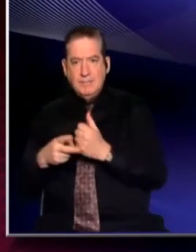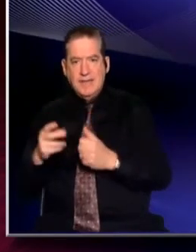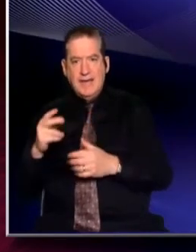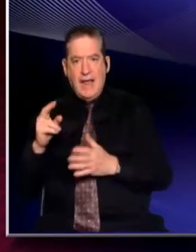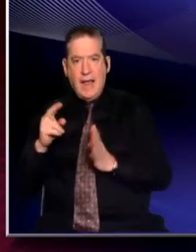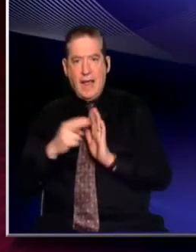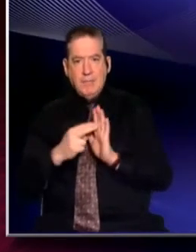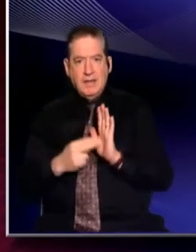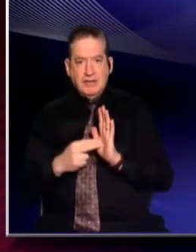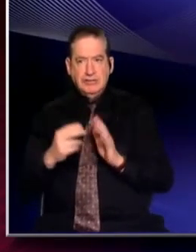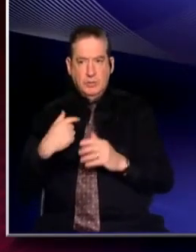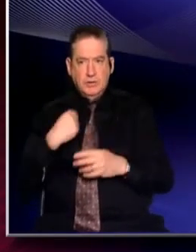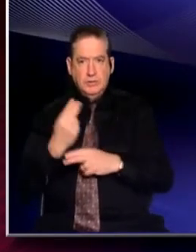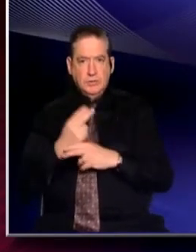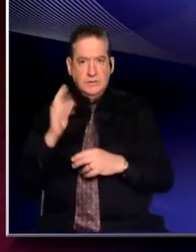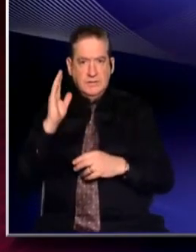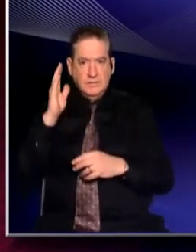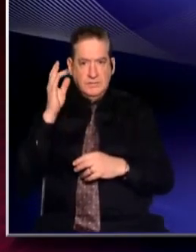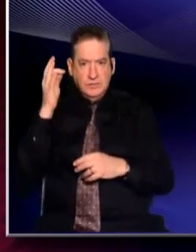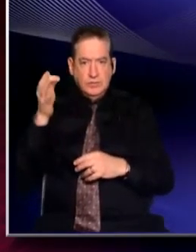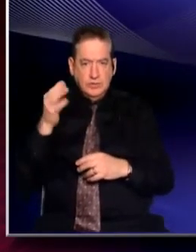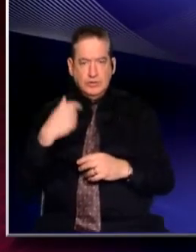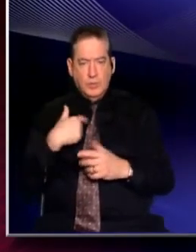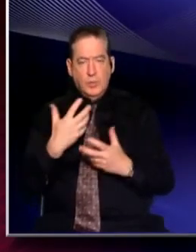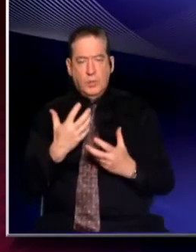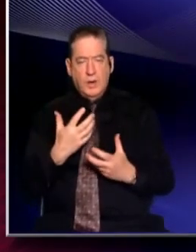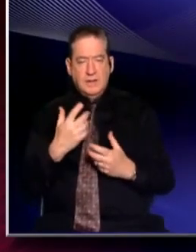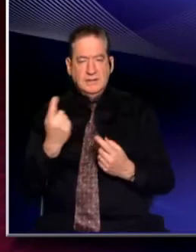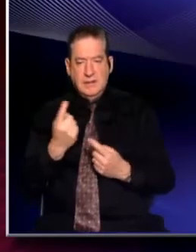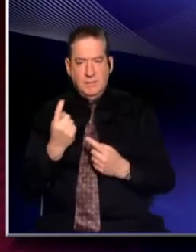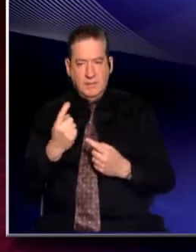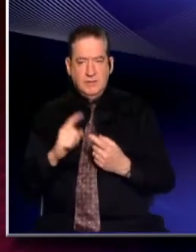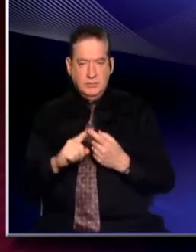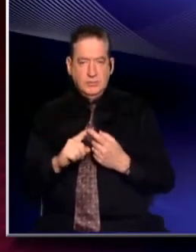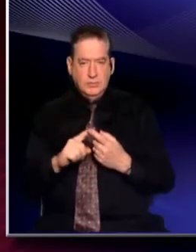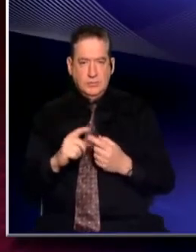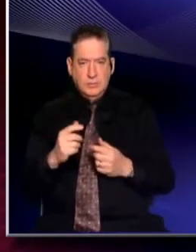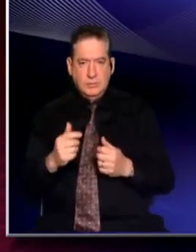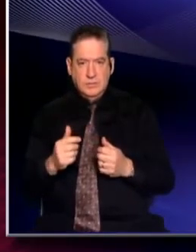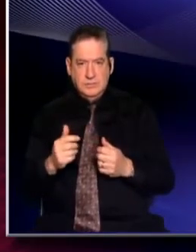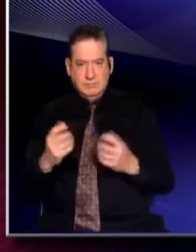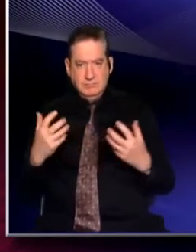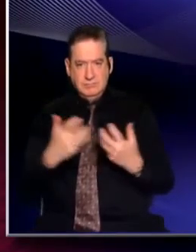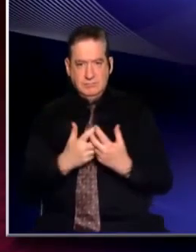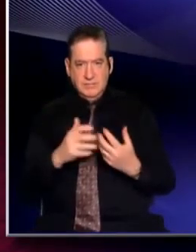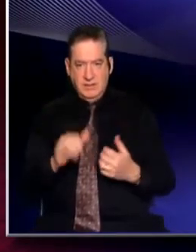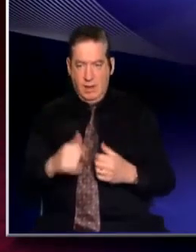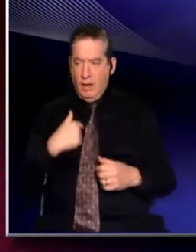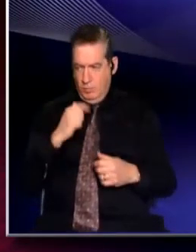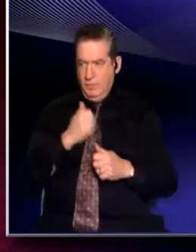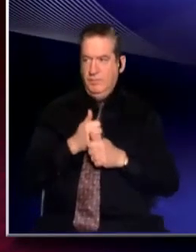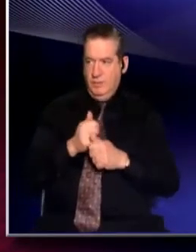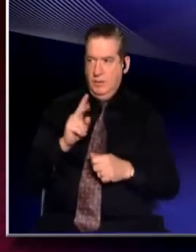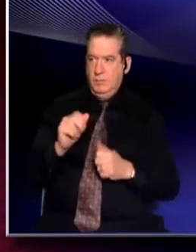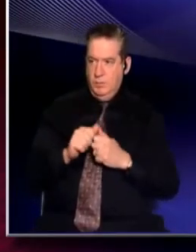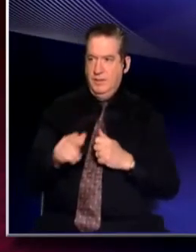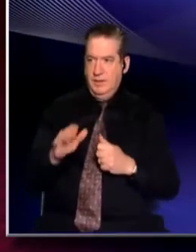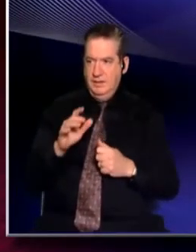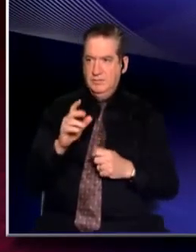may use in the future. Okay. So at least want something to accommodate for that. I will follow up with you on that, Thank you. Board Member Nigro.